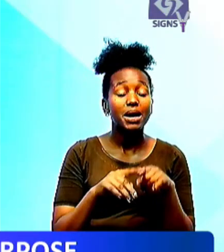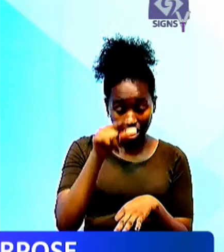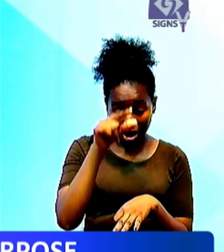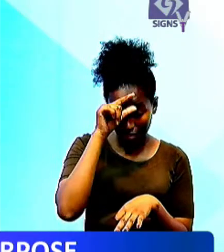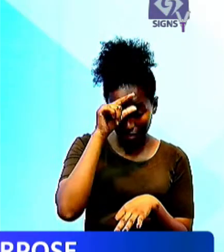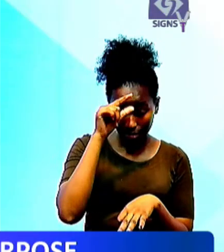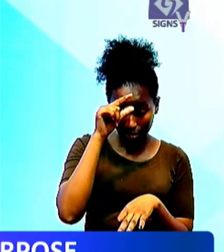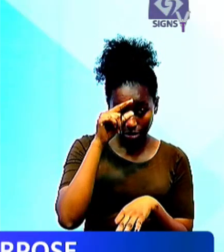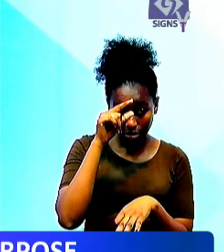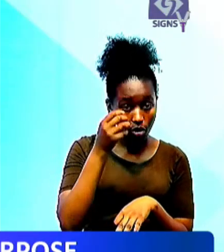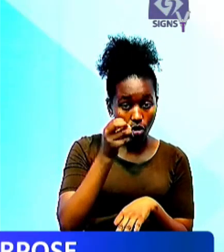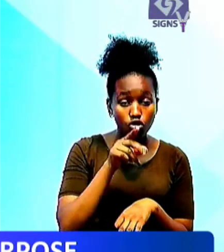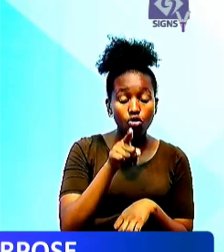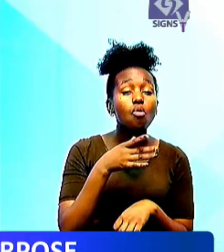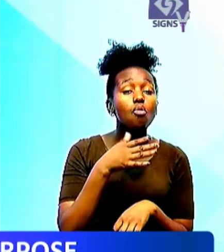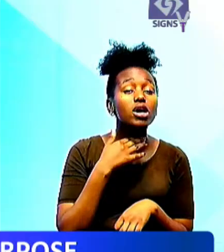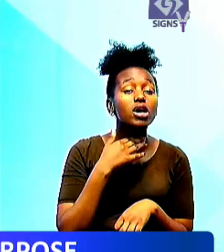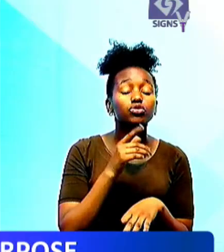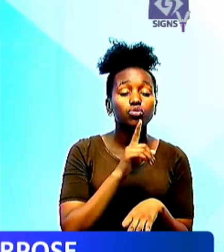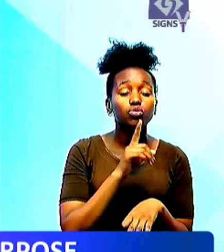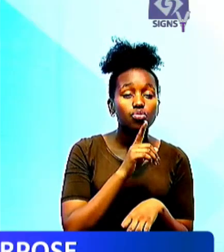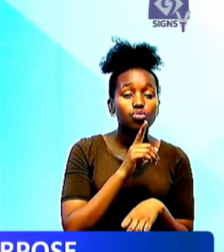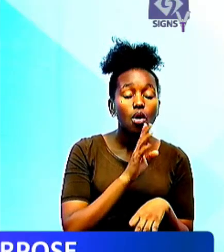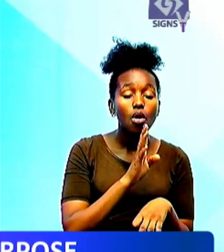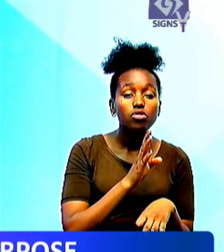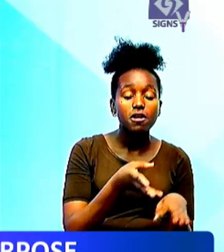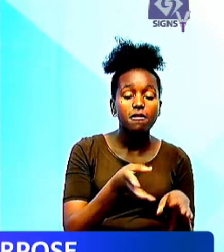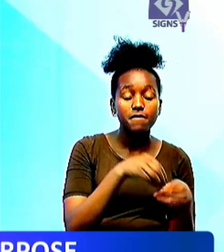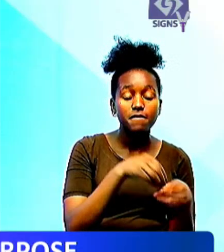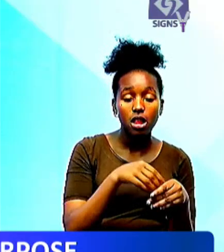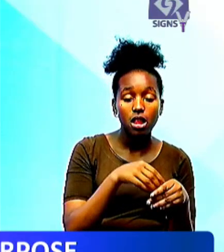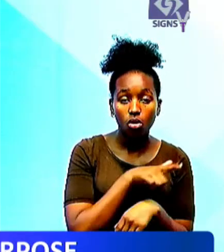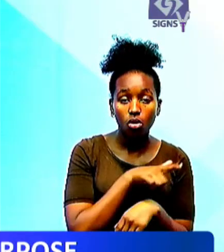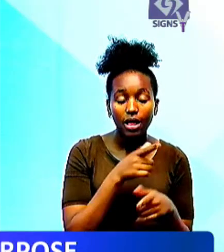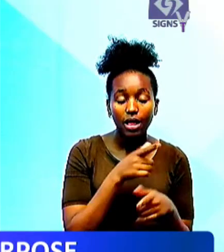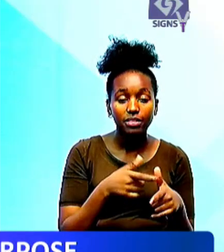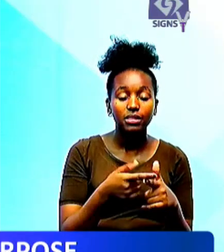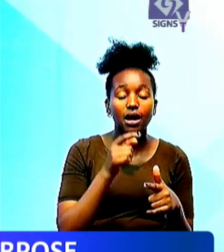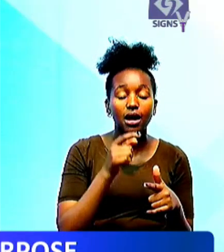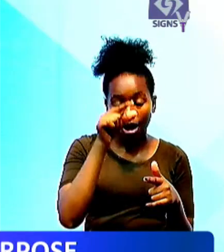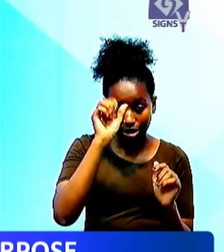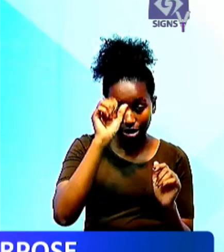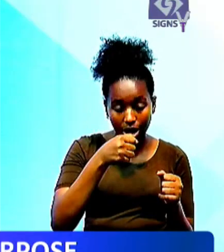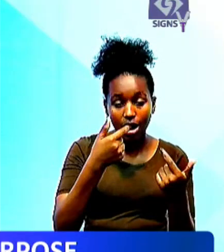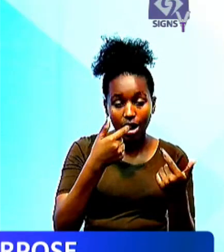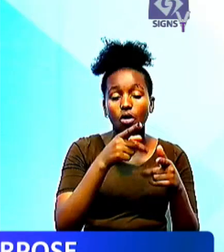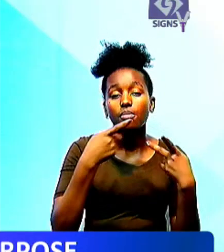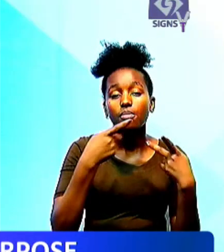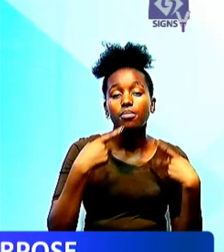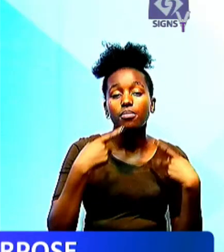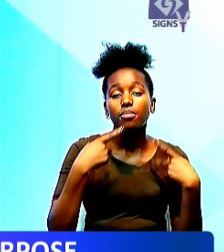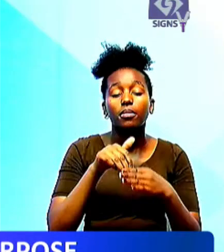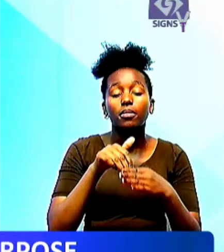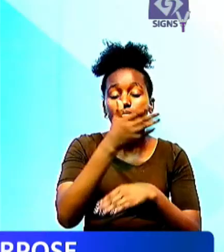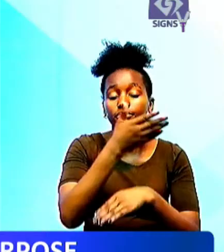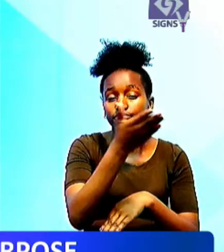call bonds, both infrastructure, we call them treasury bonds, both the infrastructure that has a zero tax, and